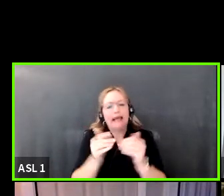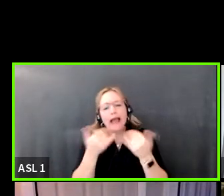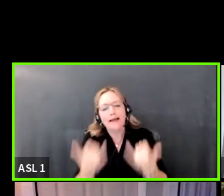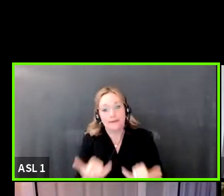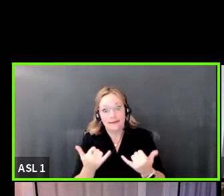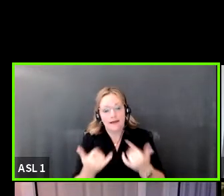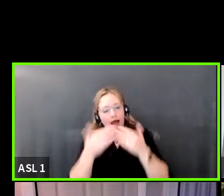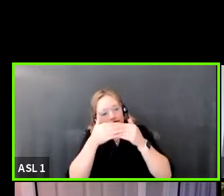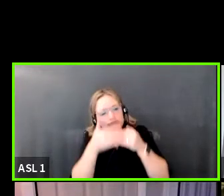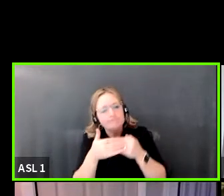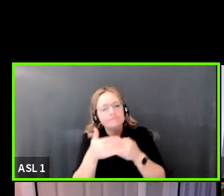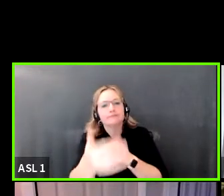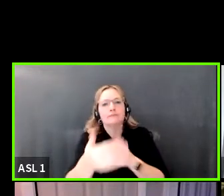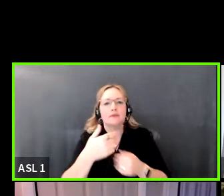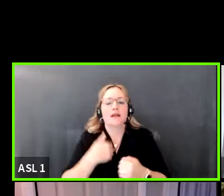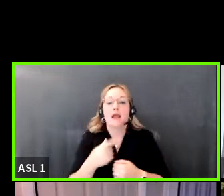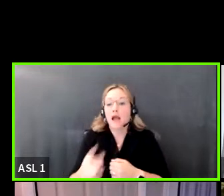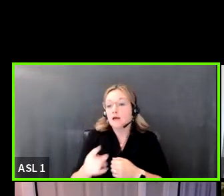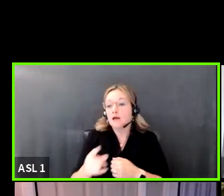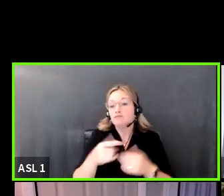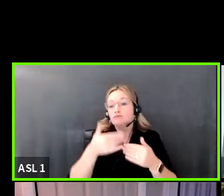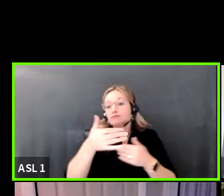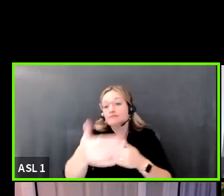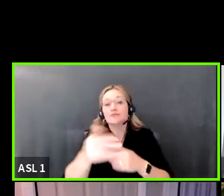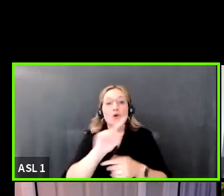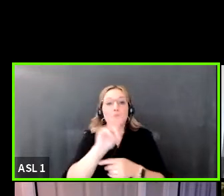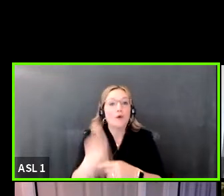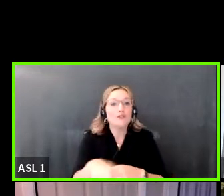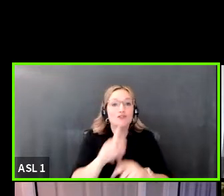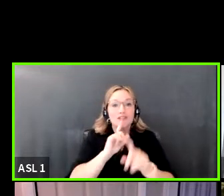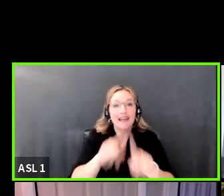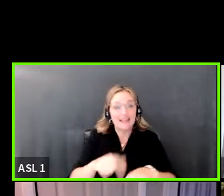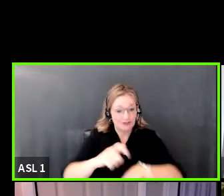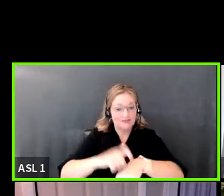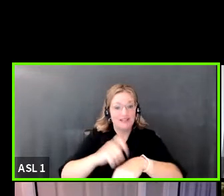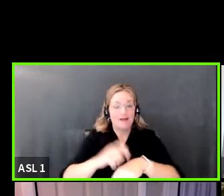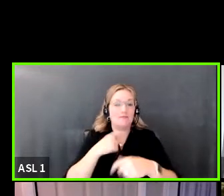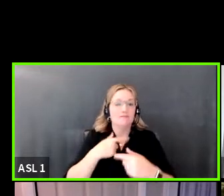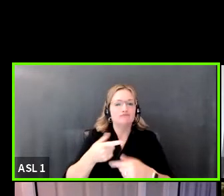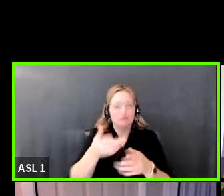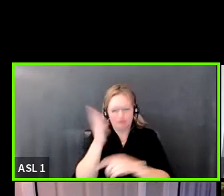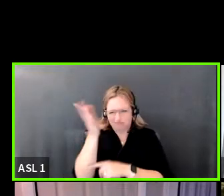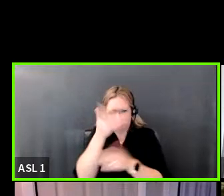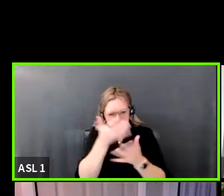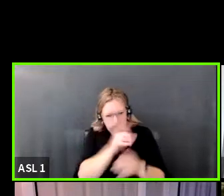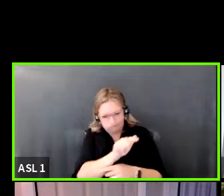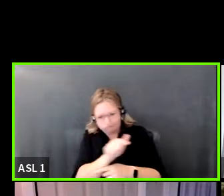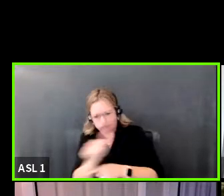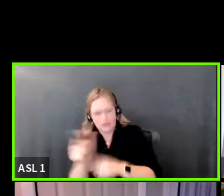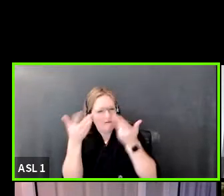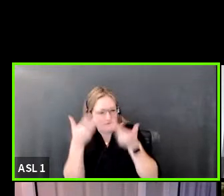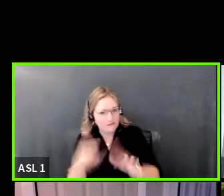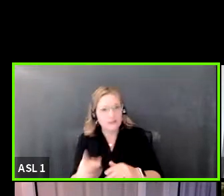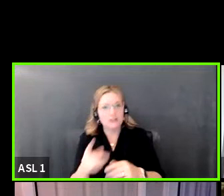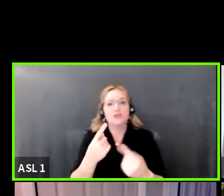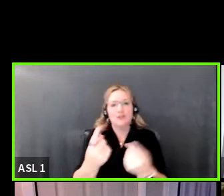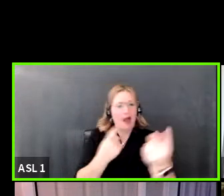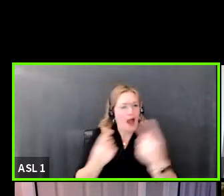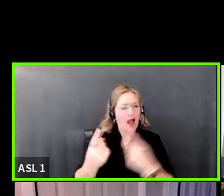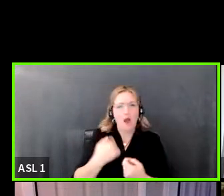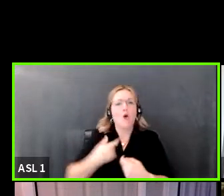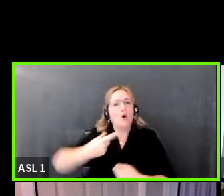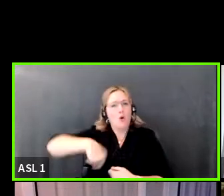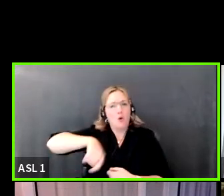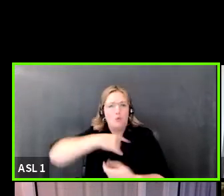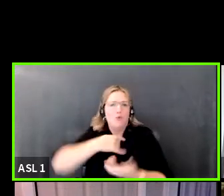to participating in the question and answer period that may arise after the delegations we will do our best to respond within